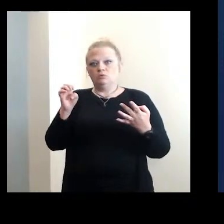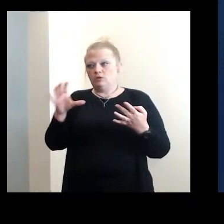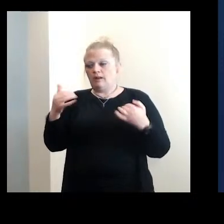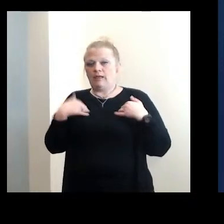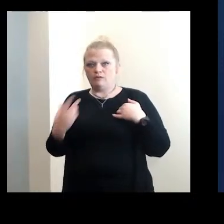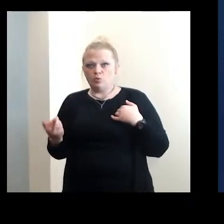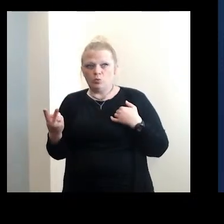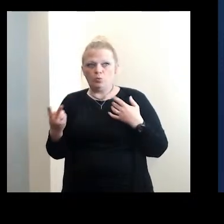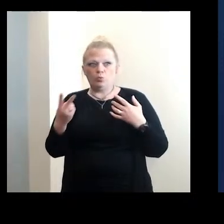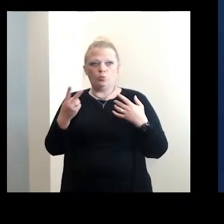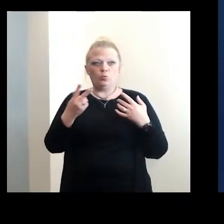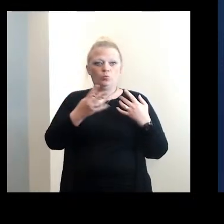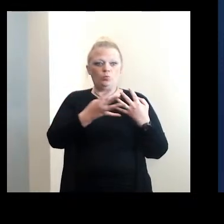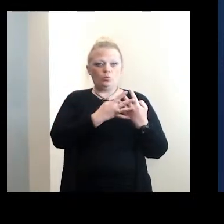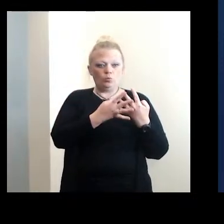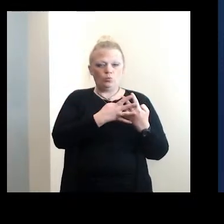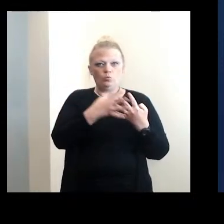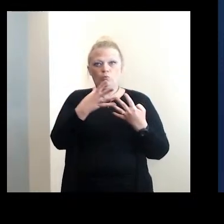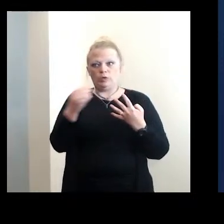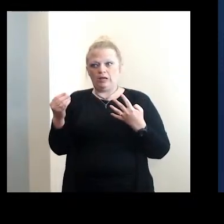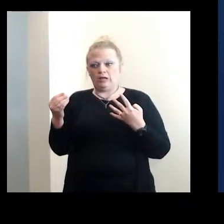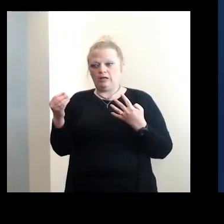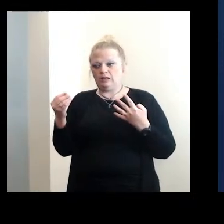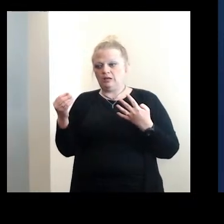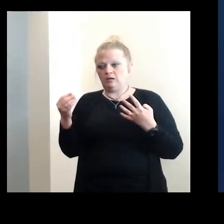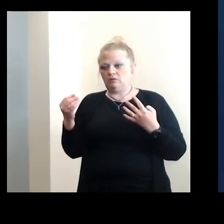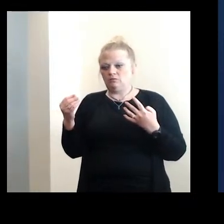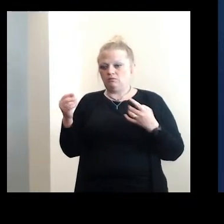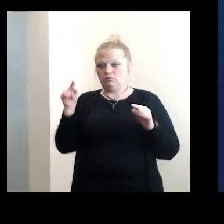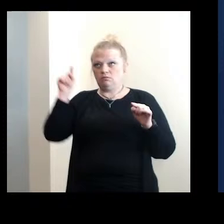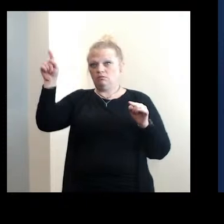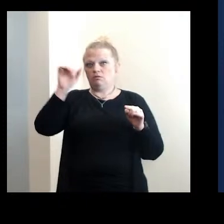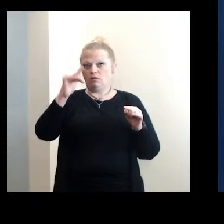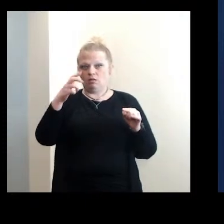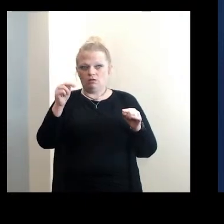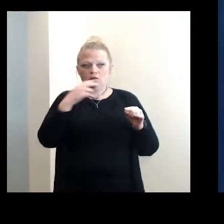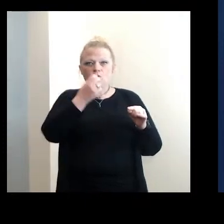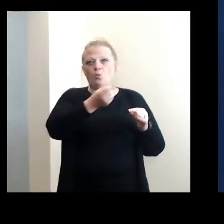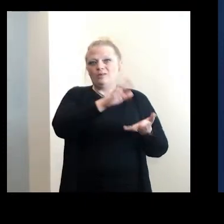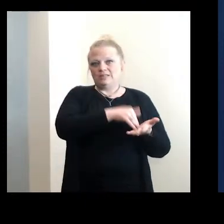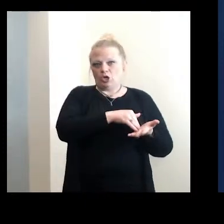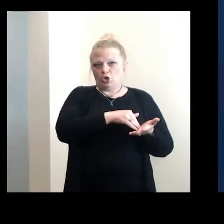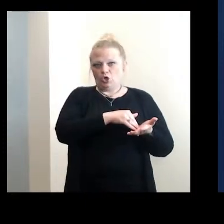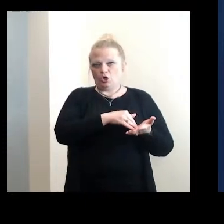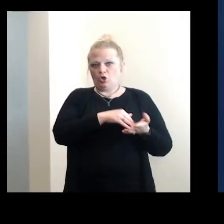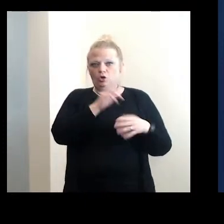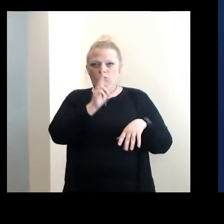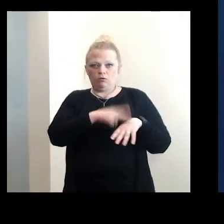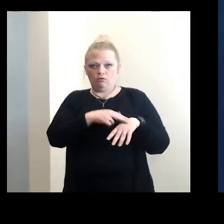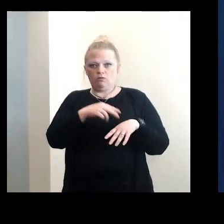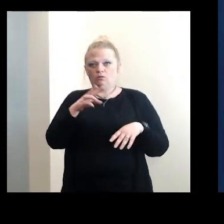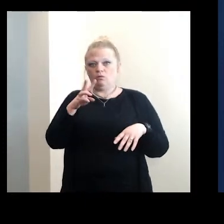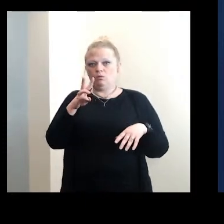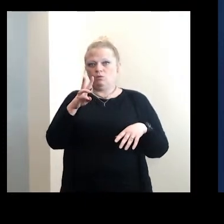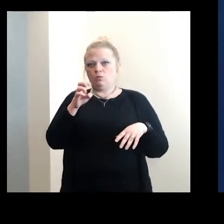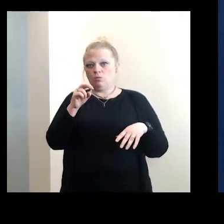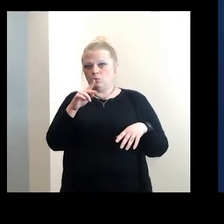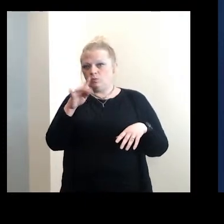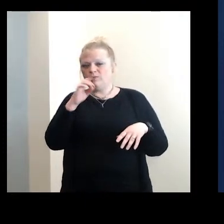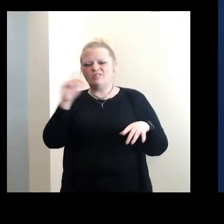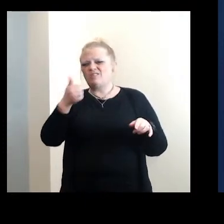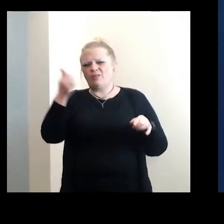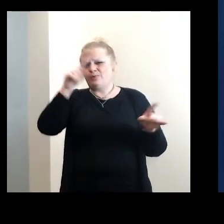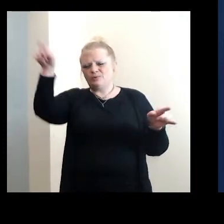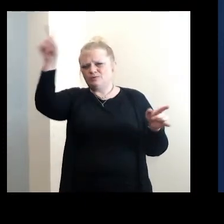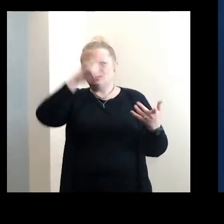correctional facilities, our jail and our jail out in Alden and our holding center downtown. Of course, there's the Wendy Correctional Facility. There's other